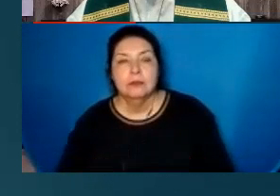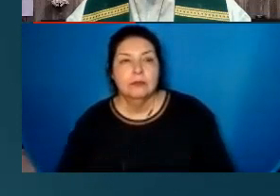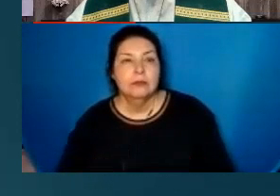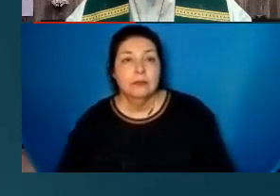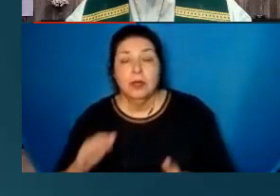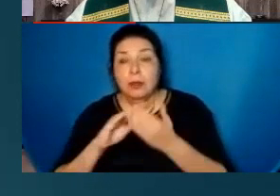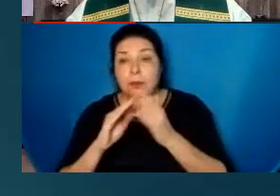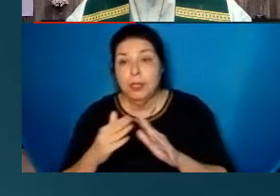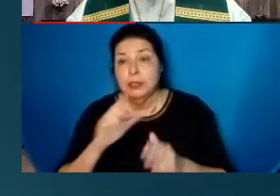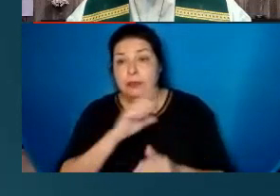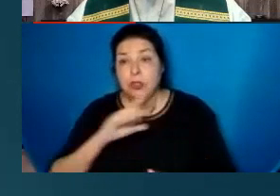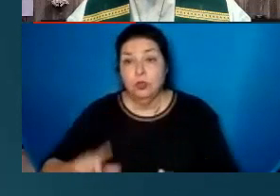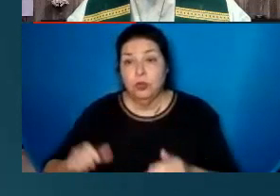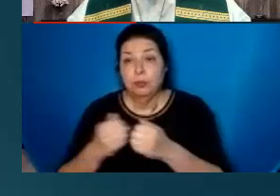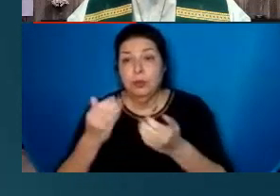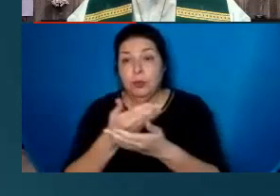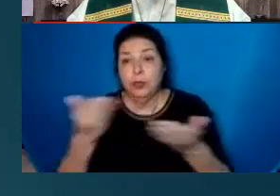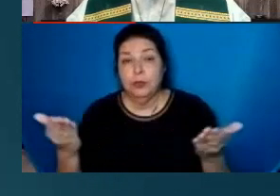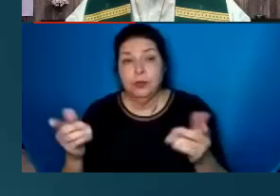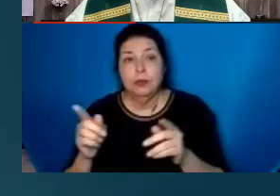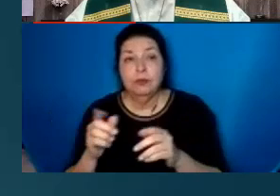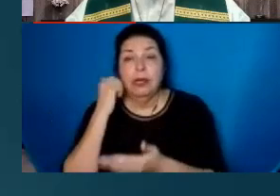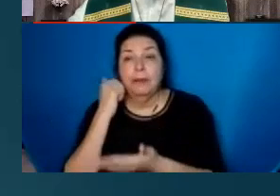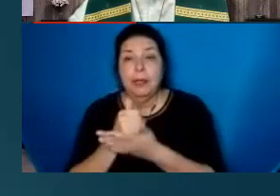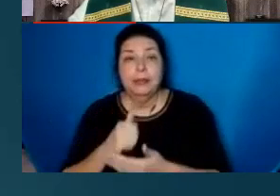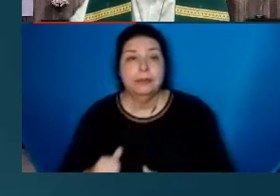The peace of the Lord be with you.